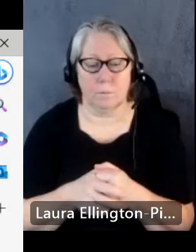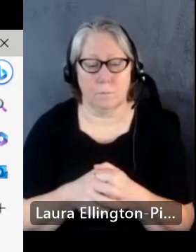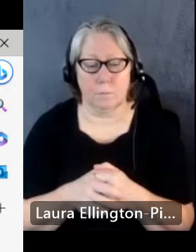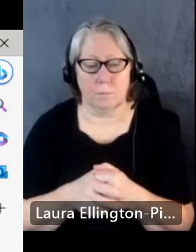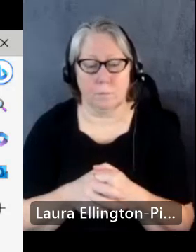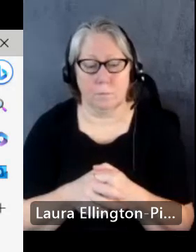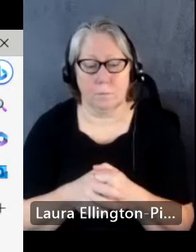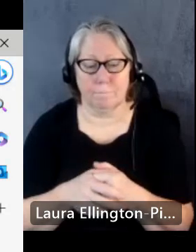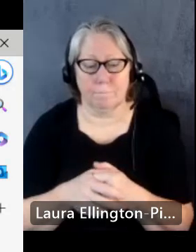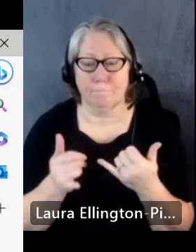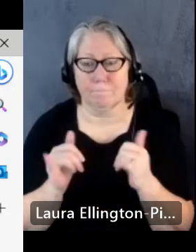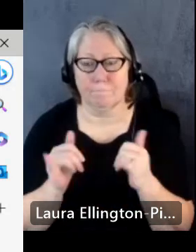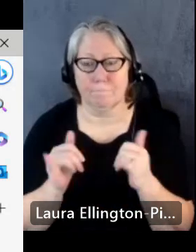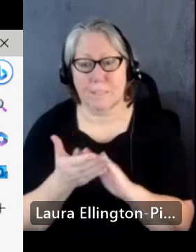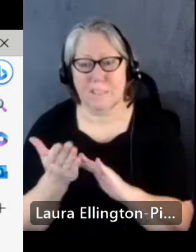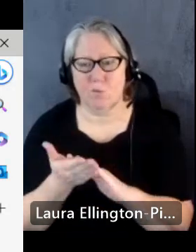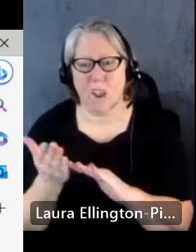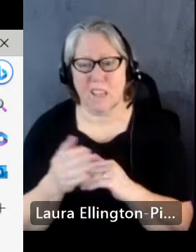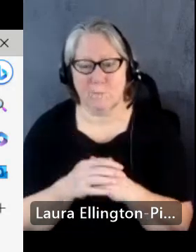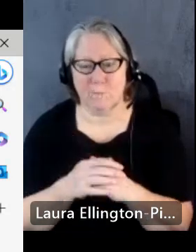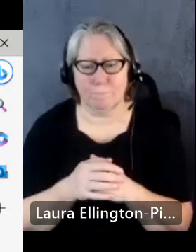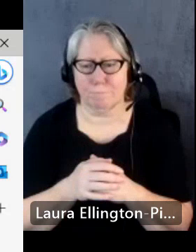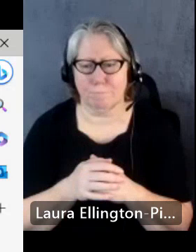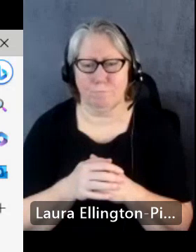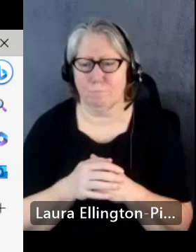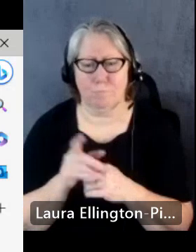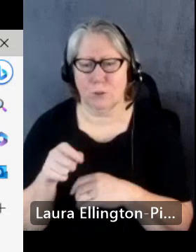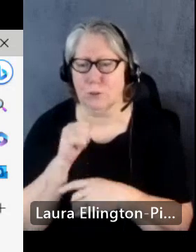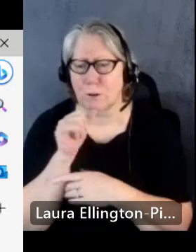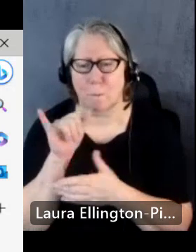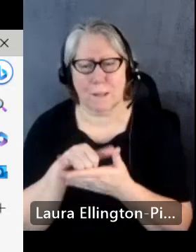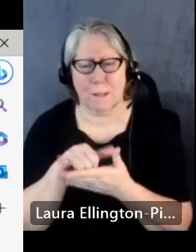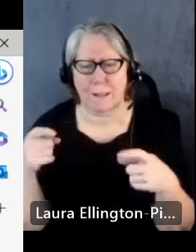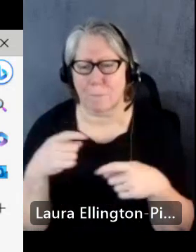This is still working. It shouldn't be that complicated.